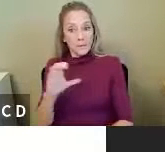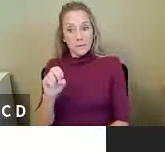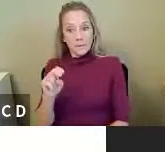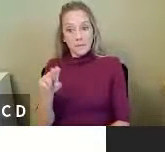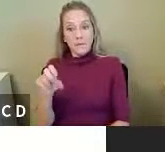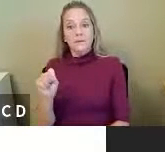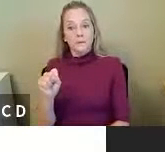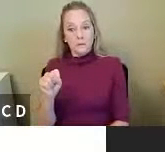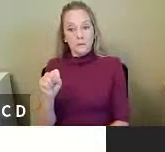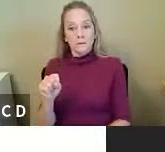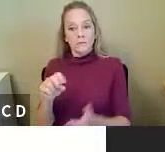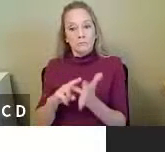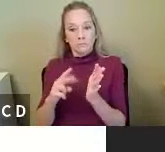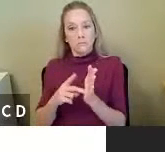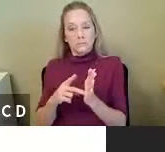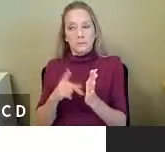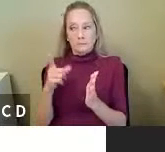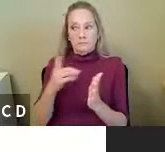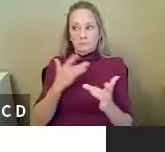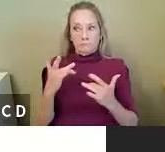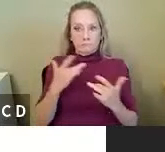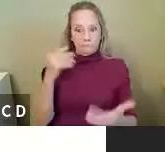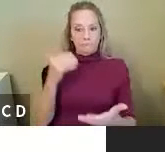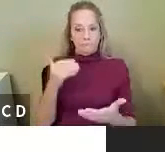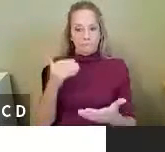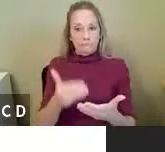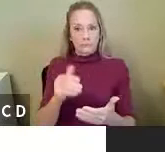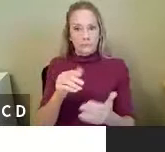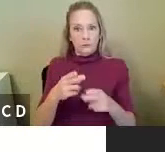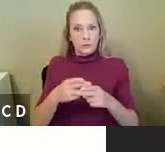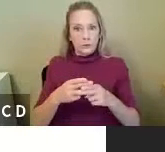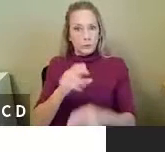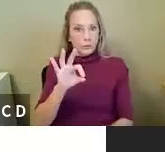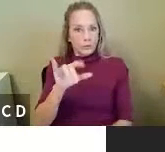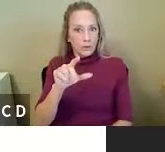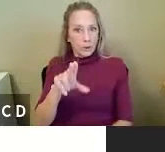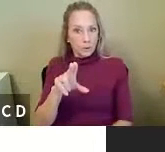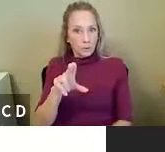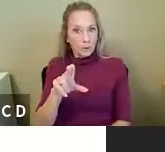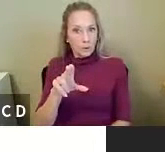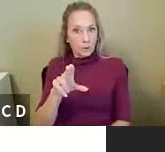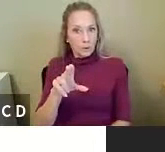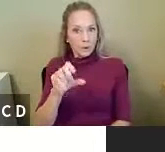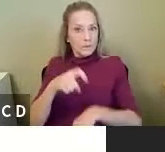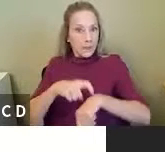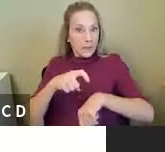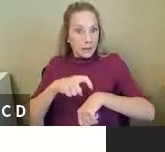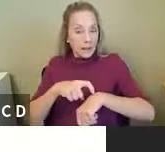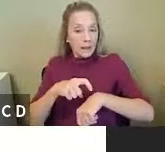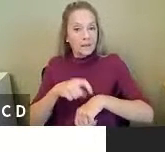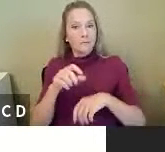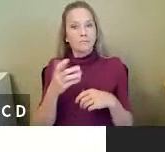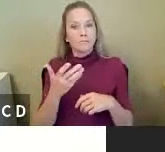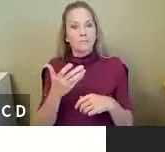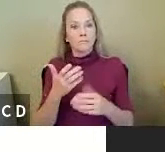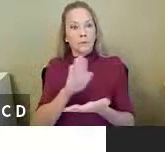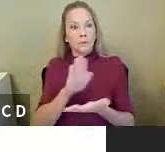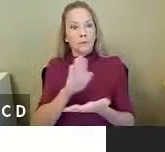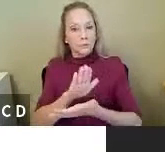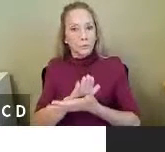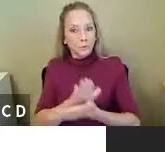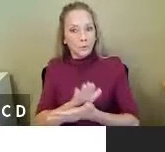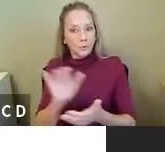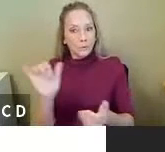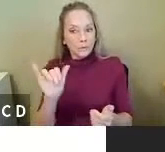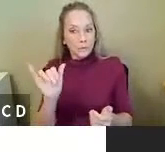the context of an approaching flu season, student dismissals, because probably these protocols are being followed pretty closely in schools,